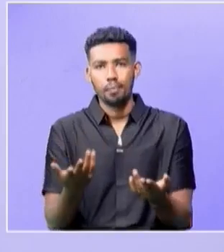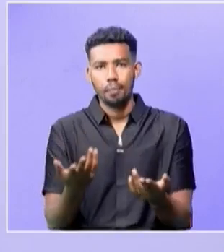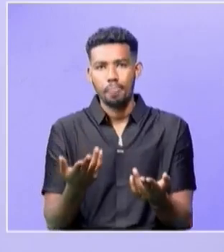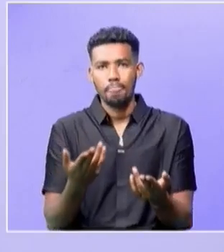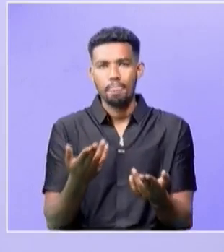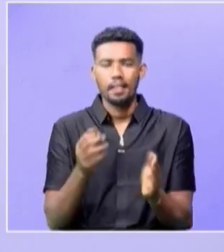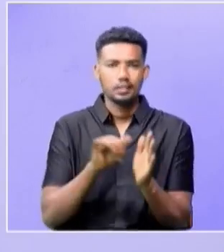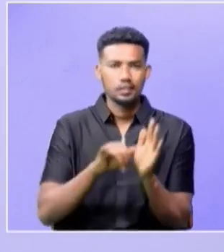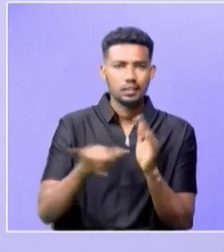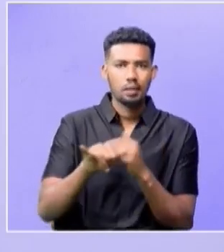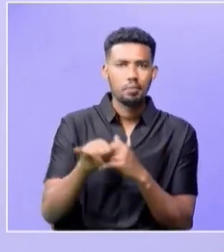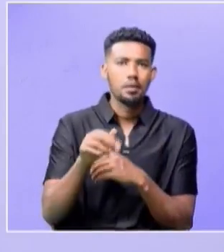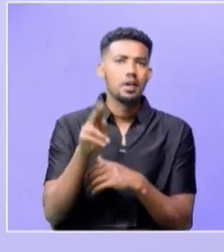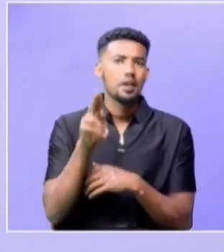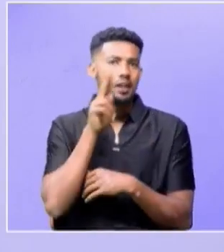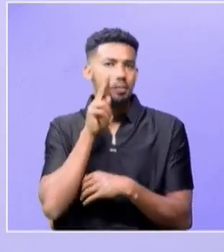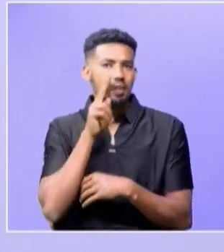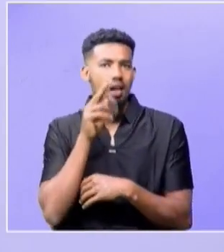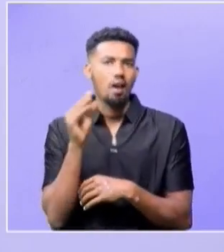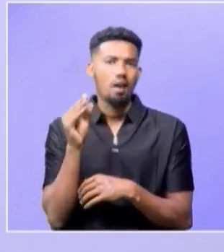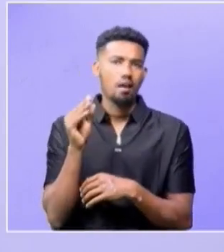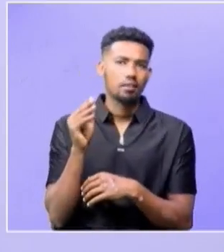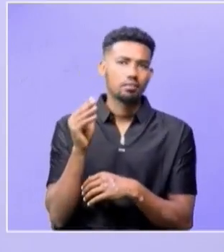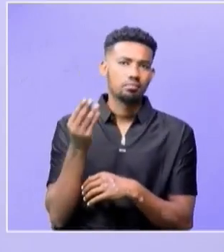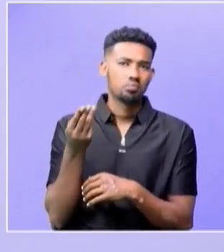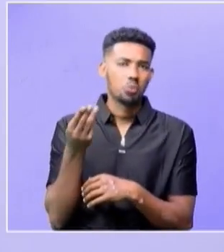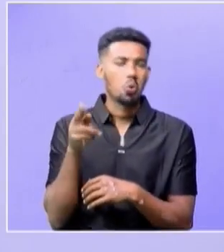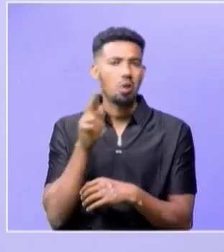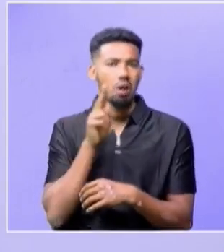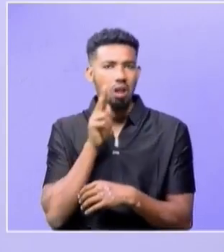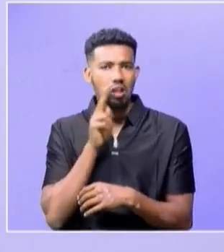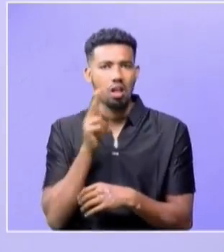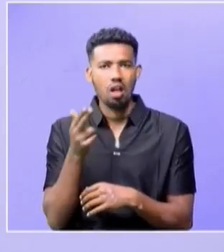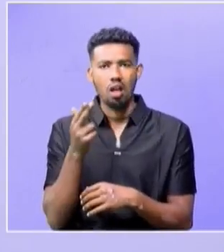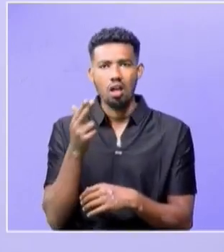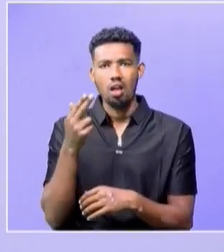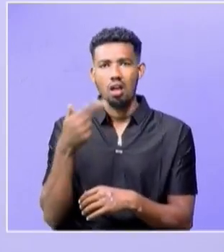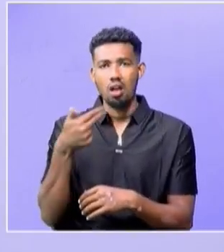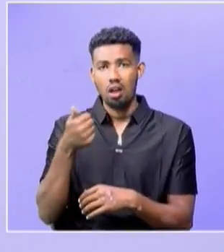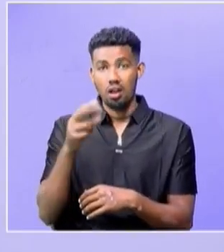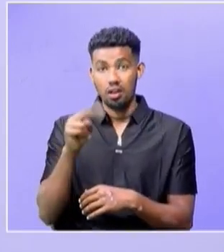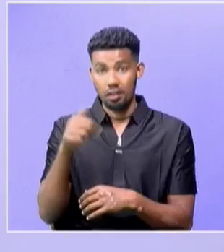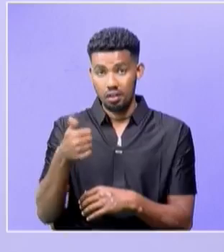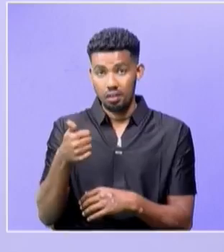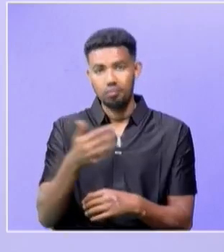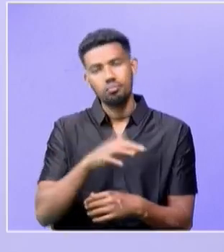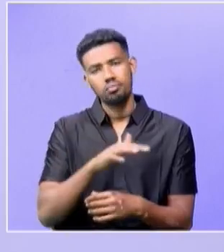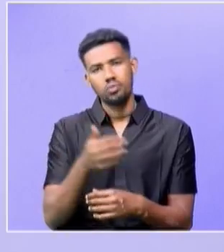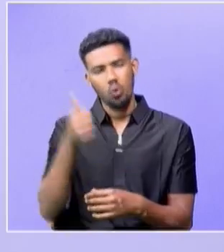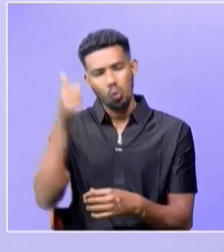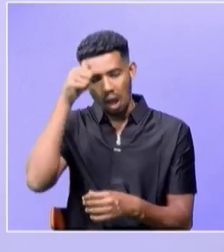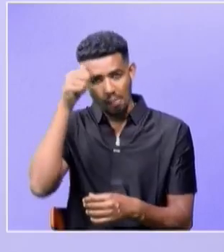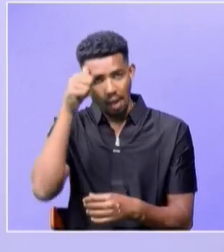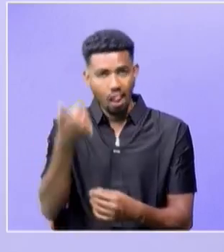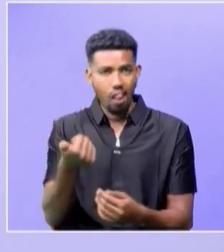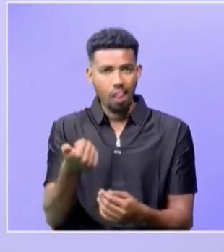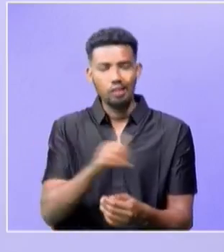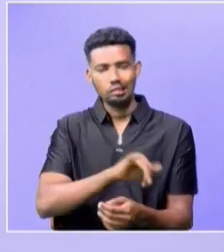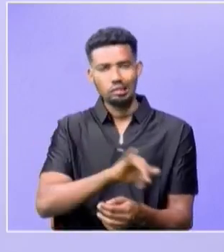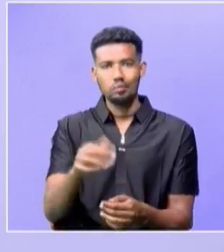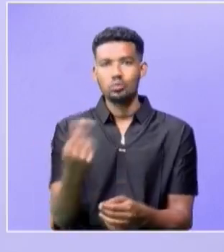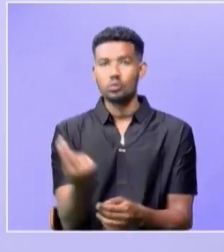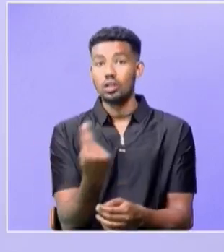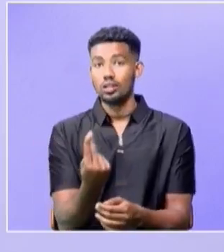Nabila, Hannah, Abel. We can use as a subject. And also, the next one, like, or it might